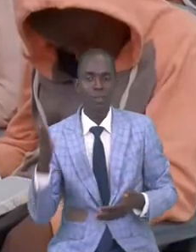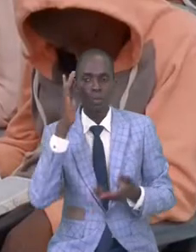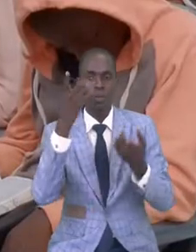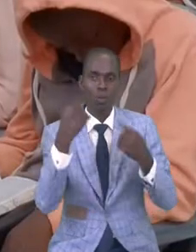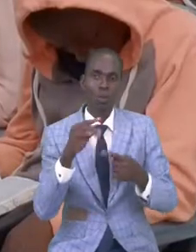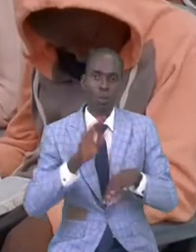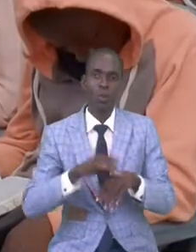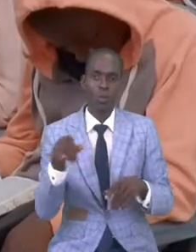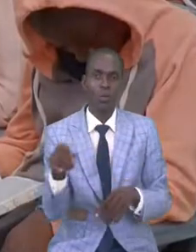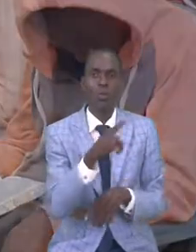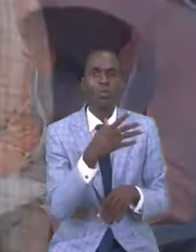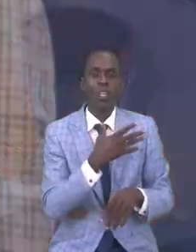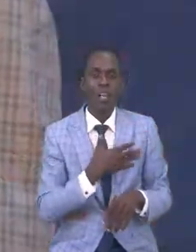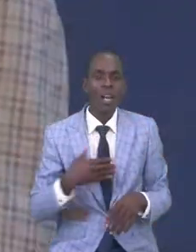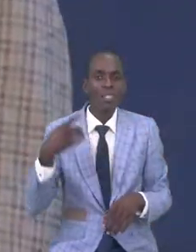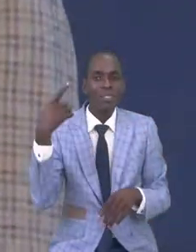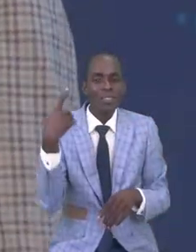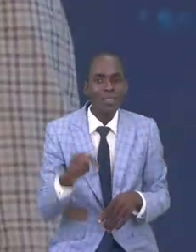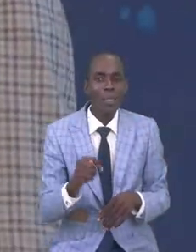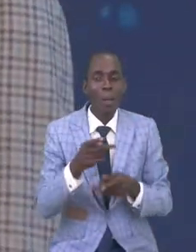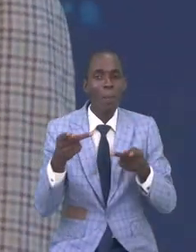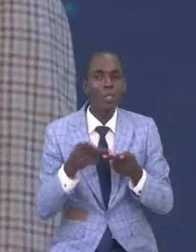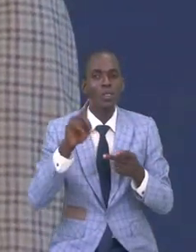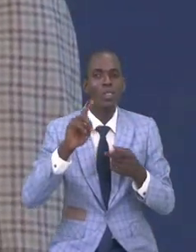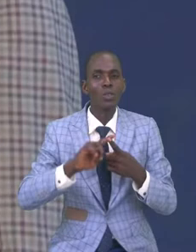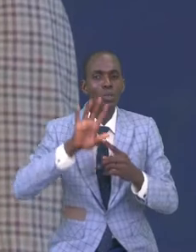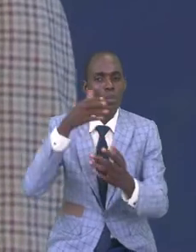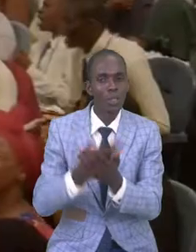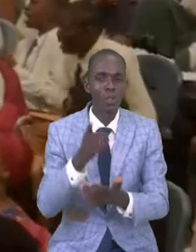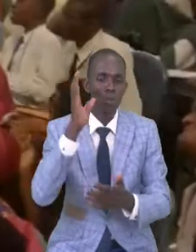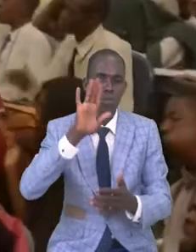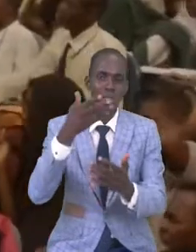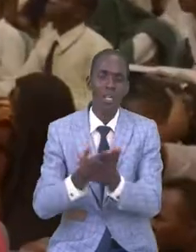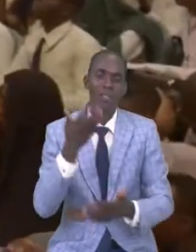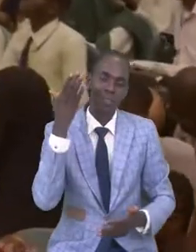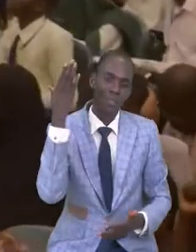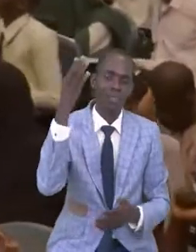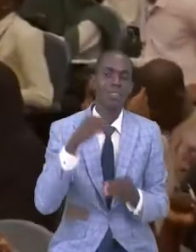And the place you ought to get to, you will get there. Amen.